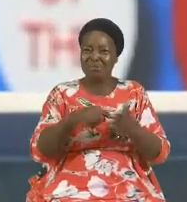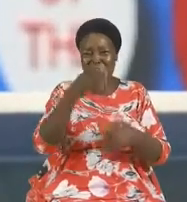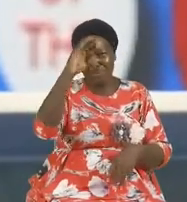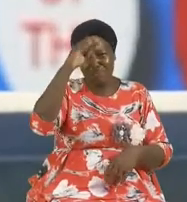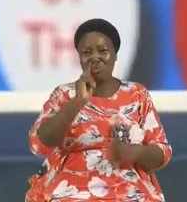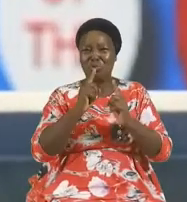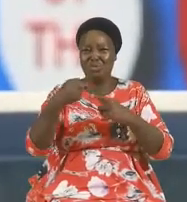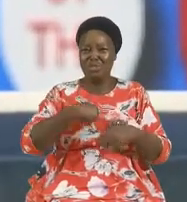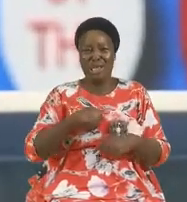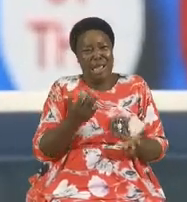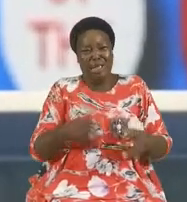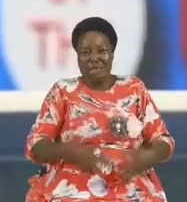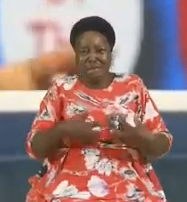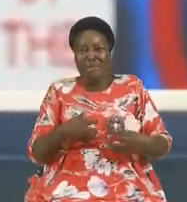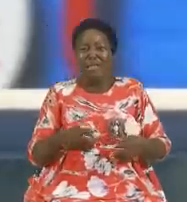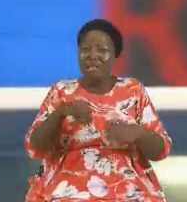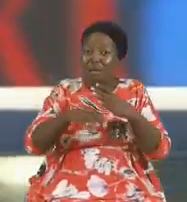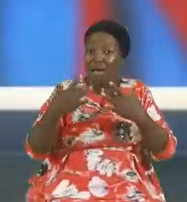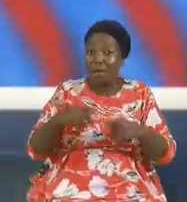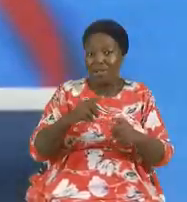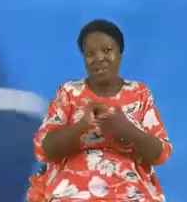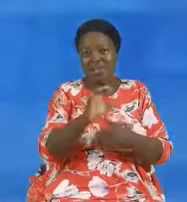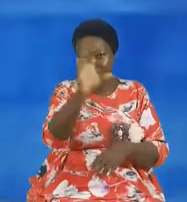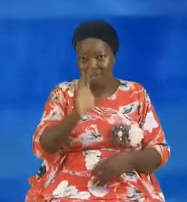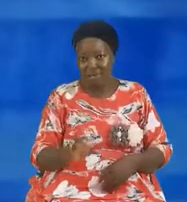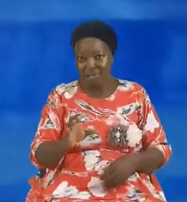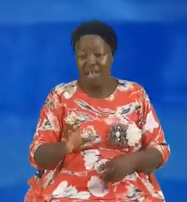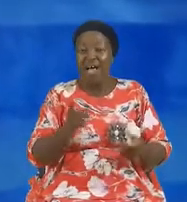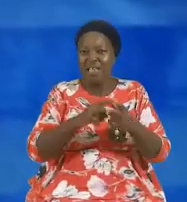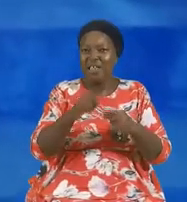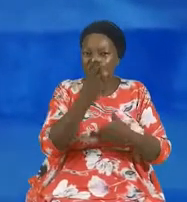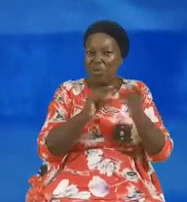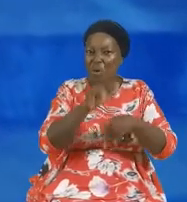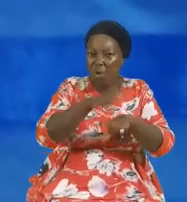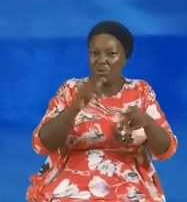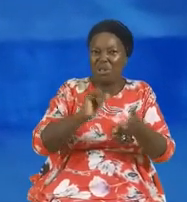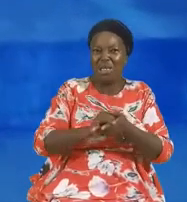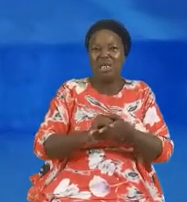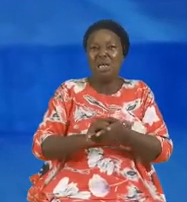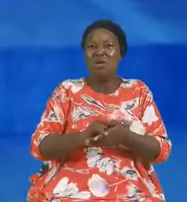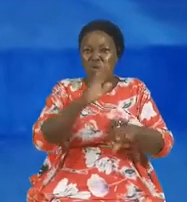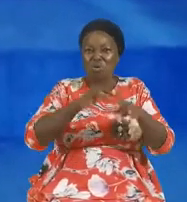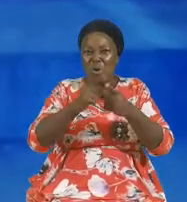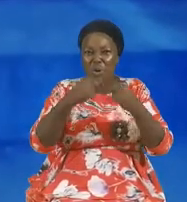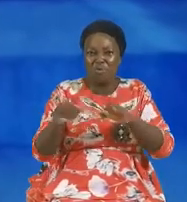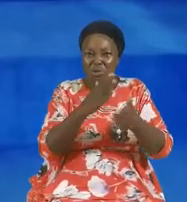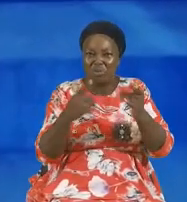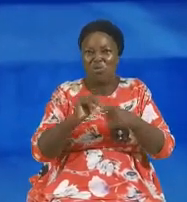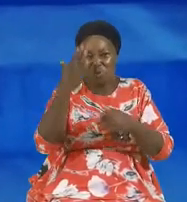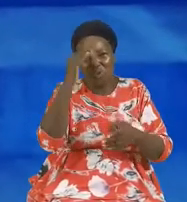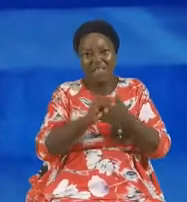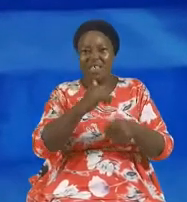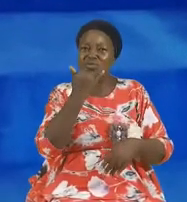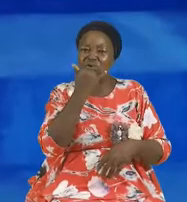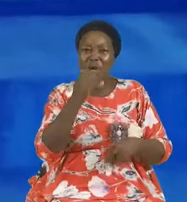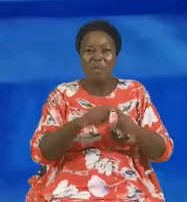hurt. That's the cross. Or somebody that, you know, invites you to come and do something, and you know that thing is